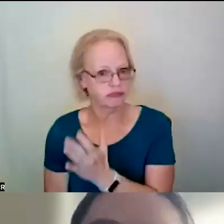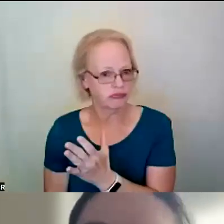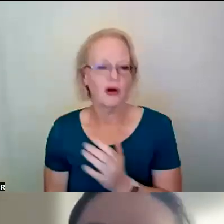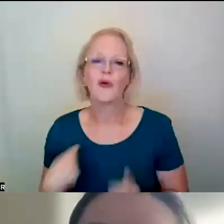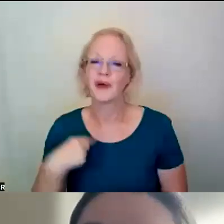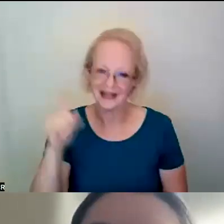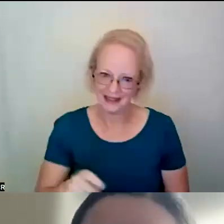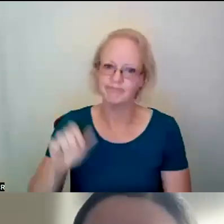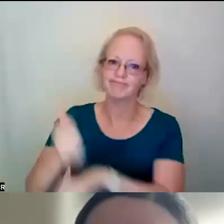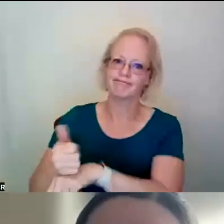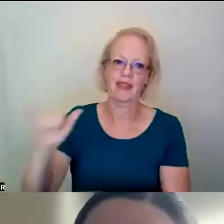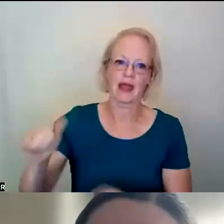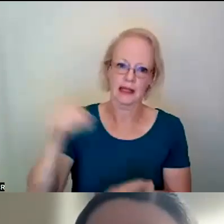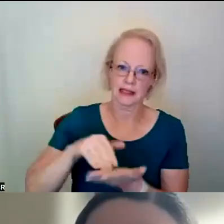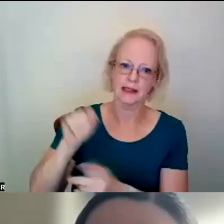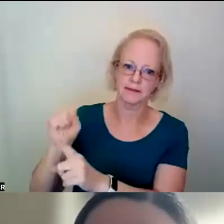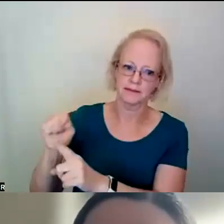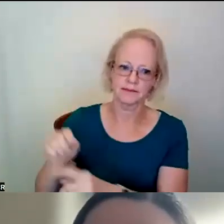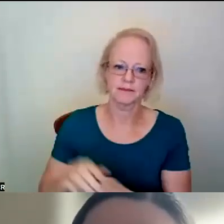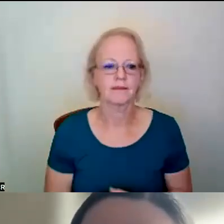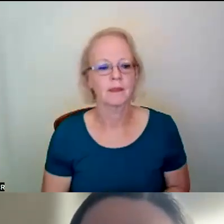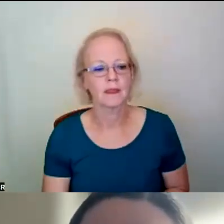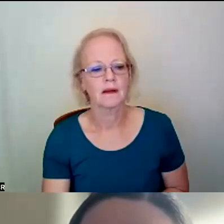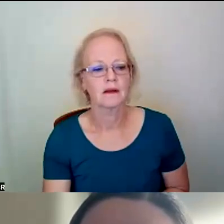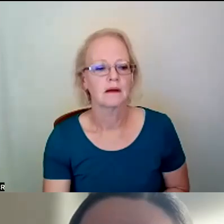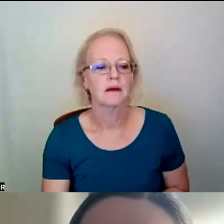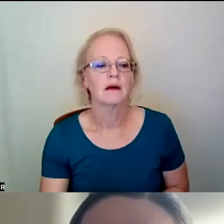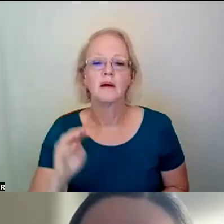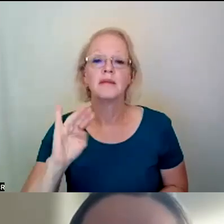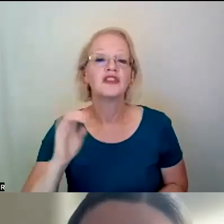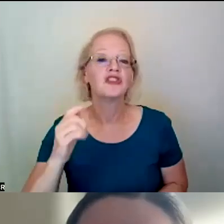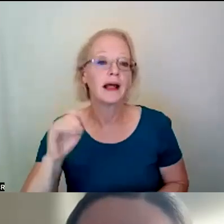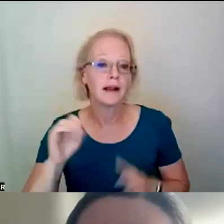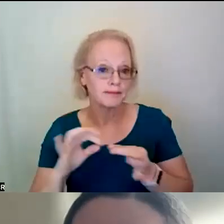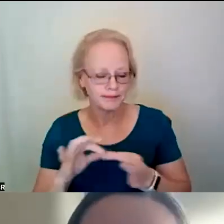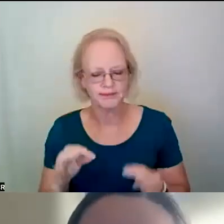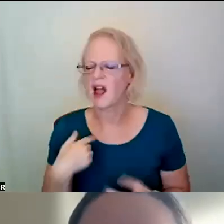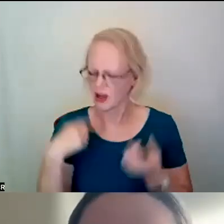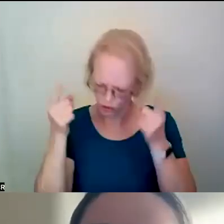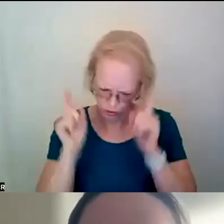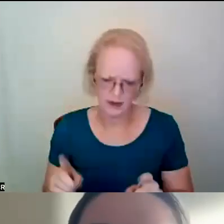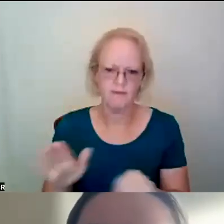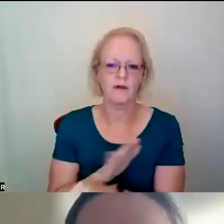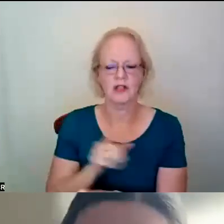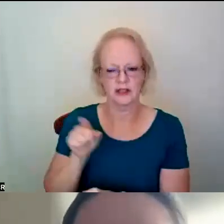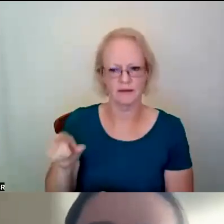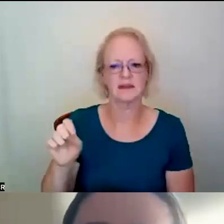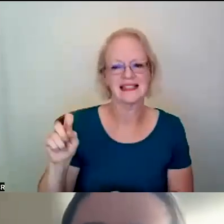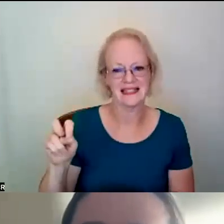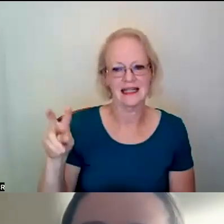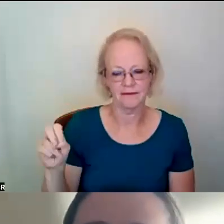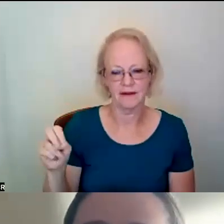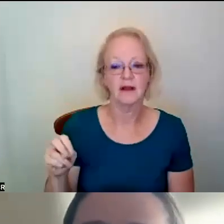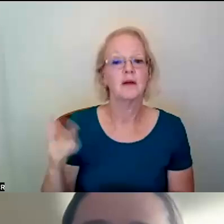I want to agree wholeheartedly with Steve on this one. I feel that with the loss of the defined benefit